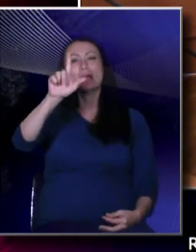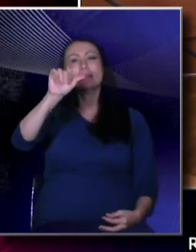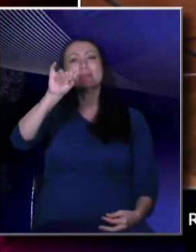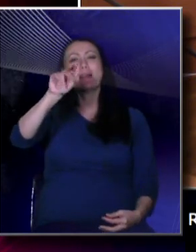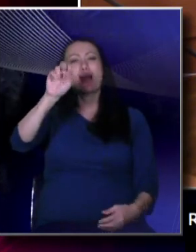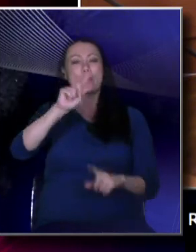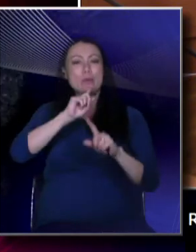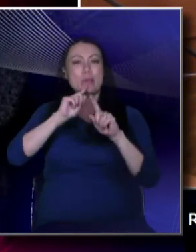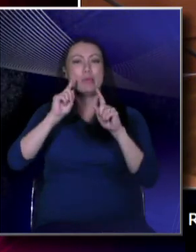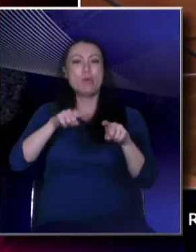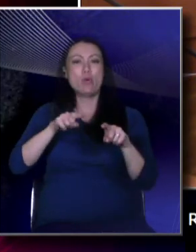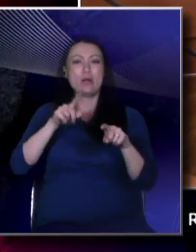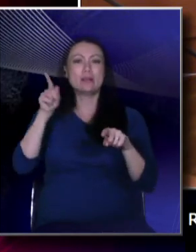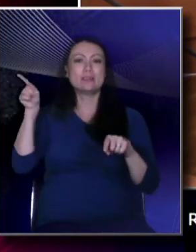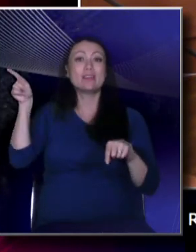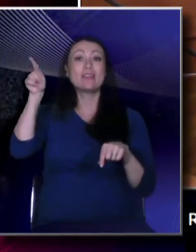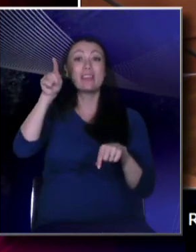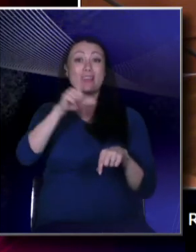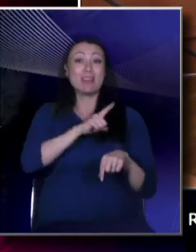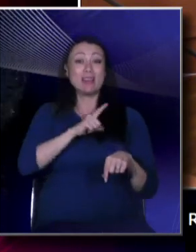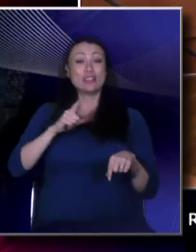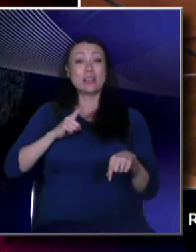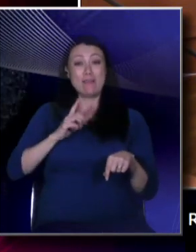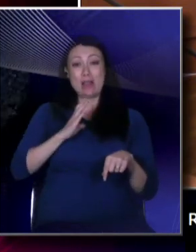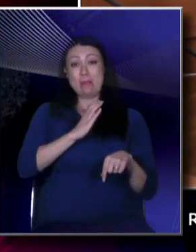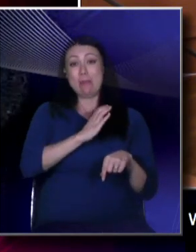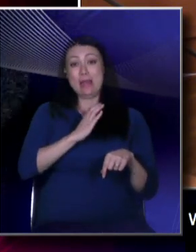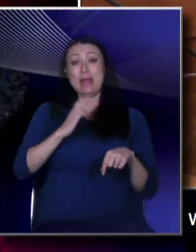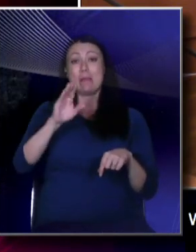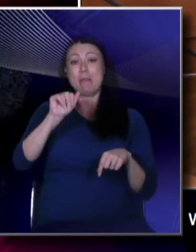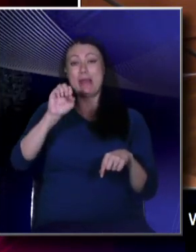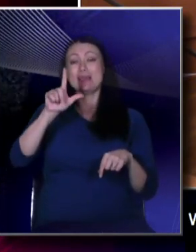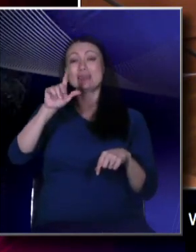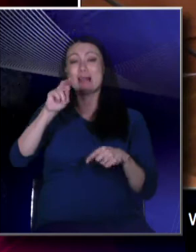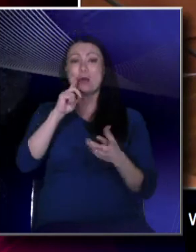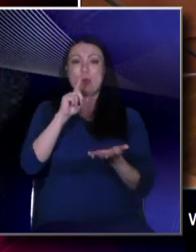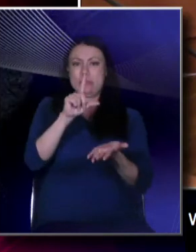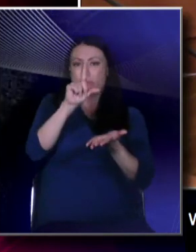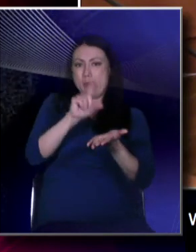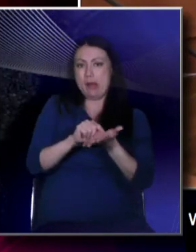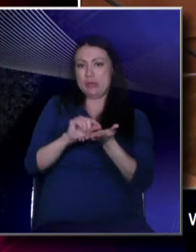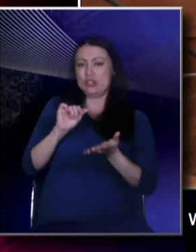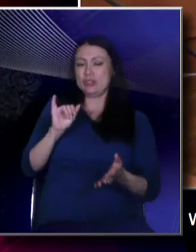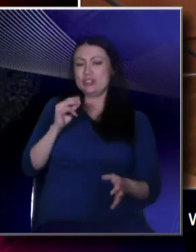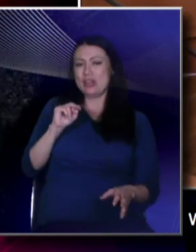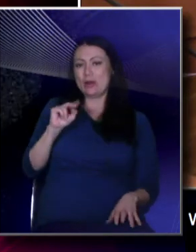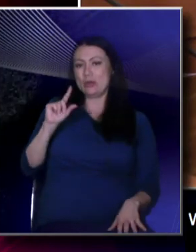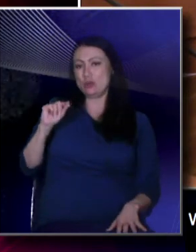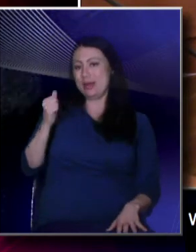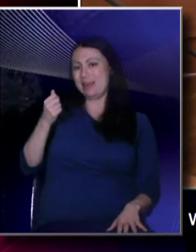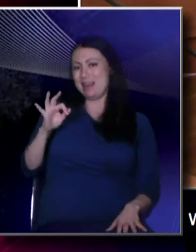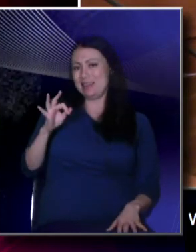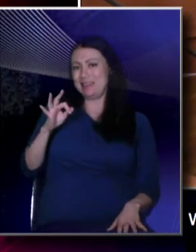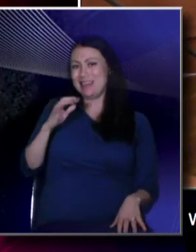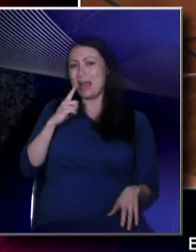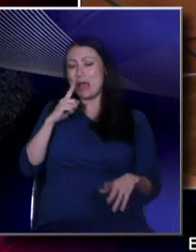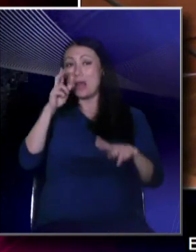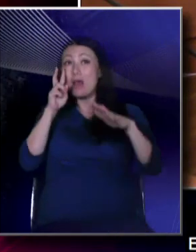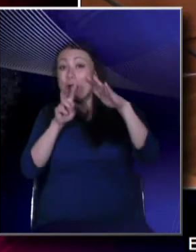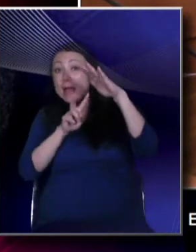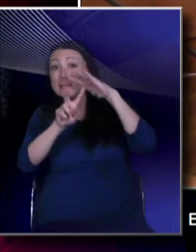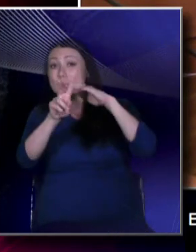Joint Legislative Budget Committee baseline was published in January 2019, and it shows an estimated increase